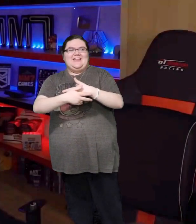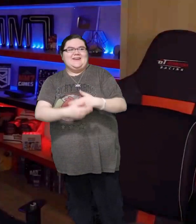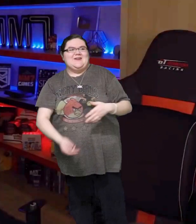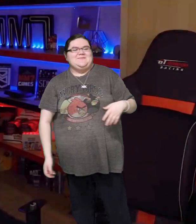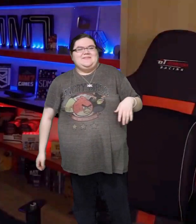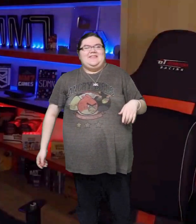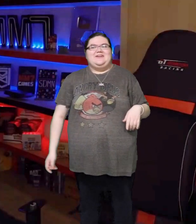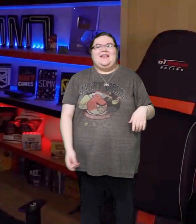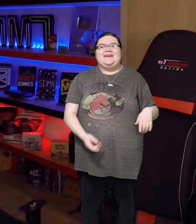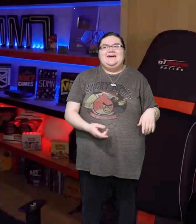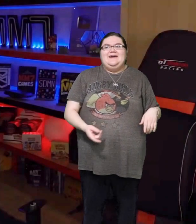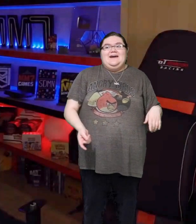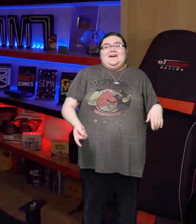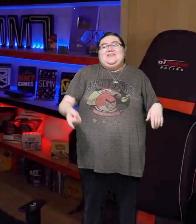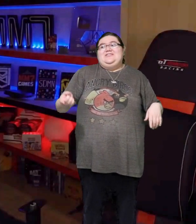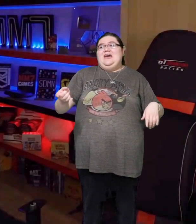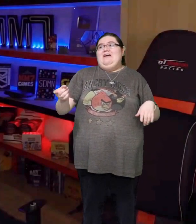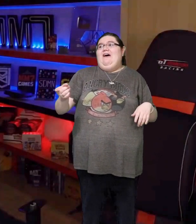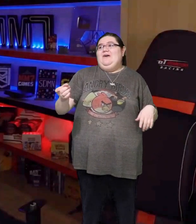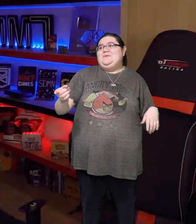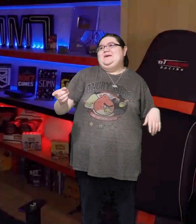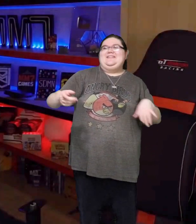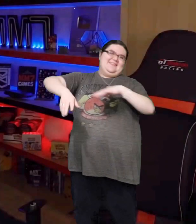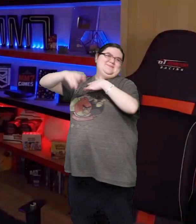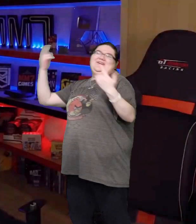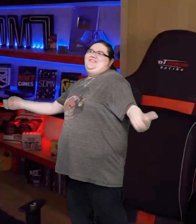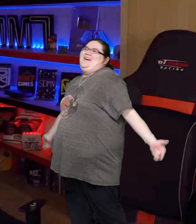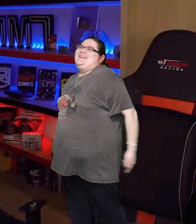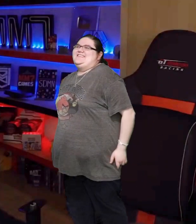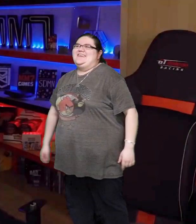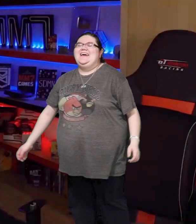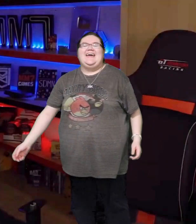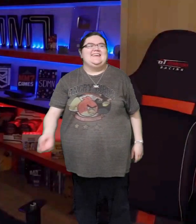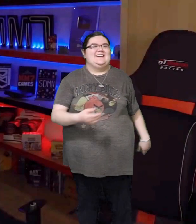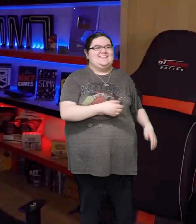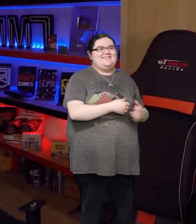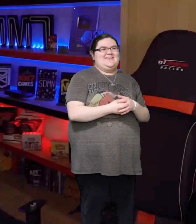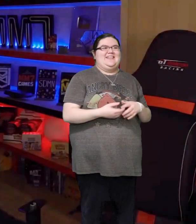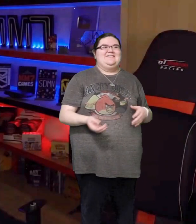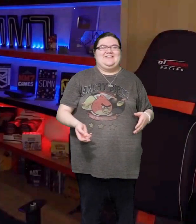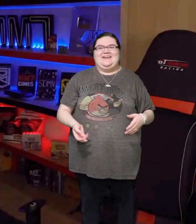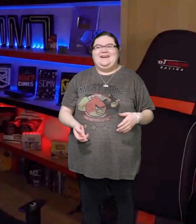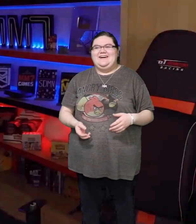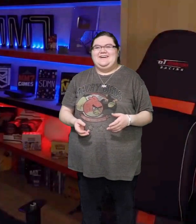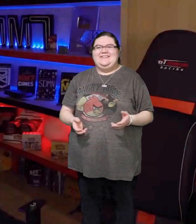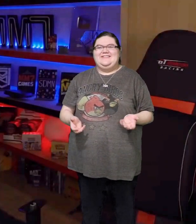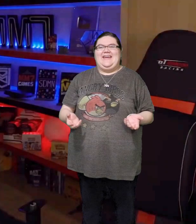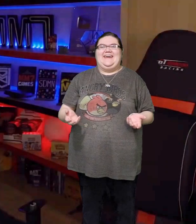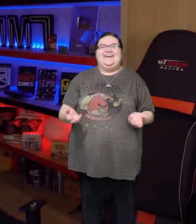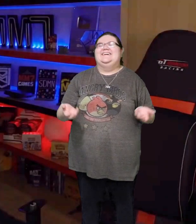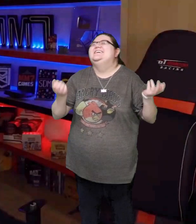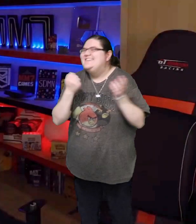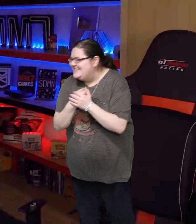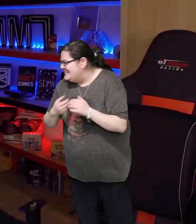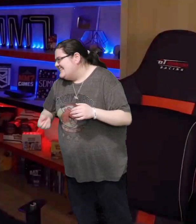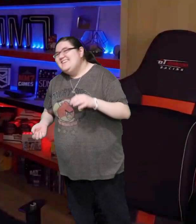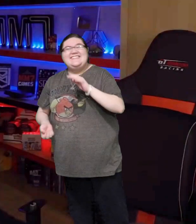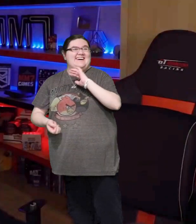see each other and they're like, they are real, and they both faint, and the yellow was like,